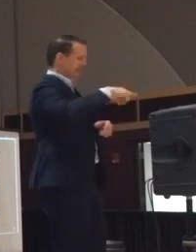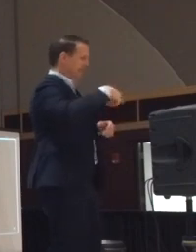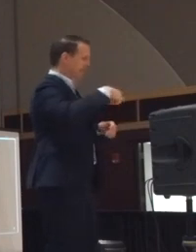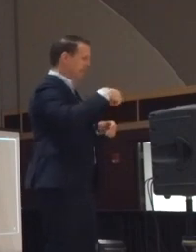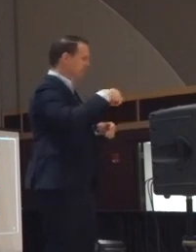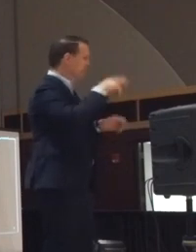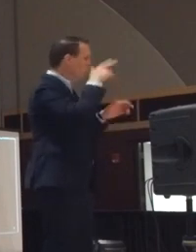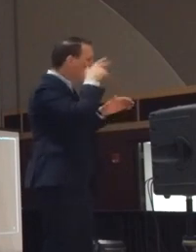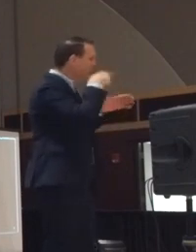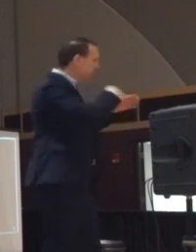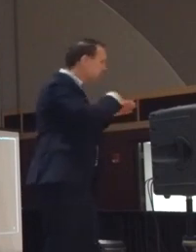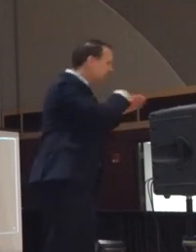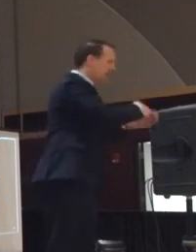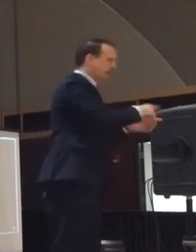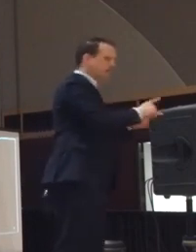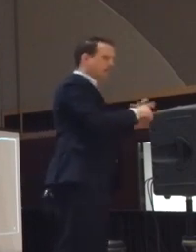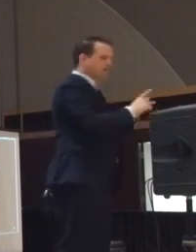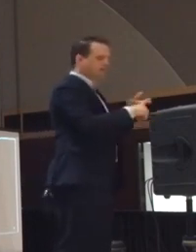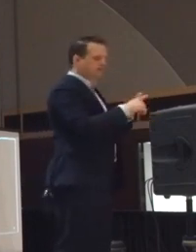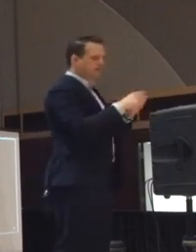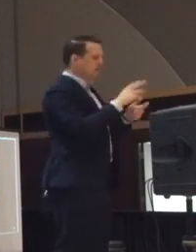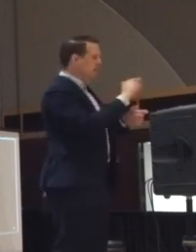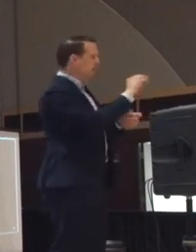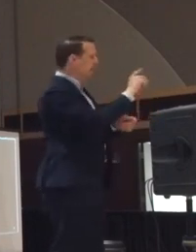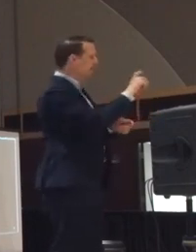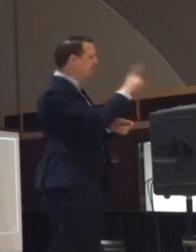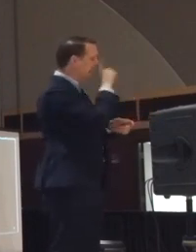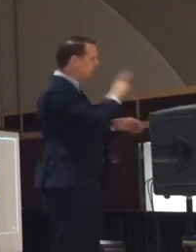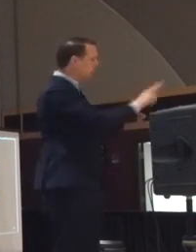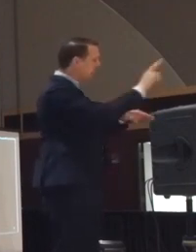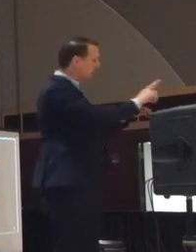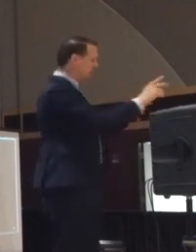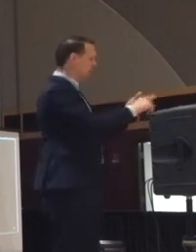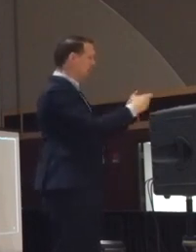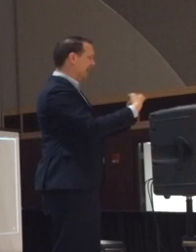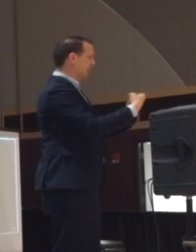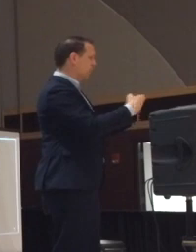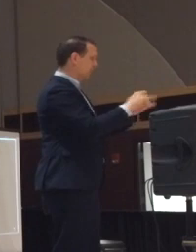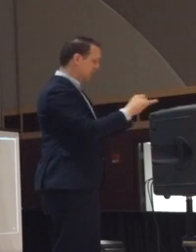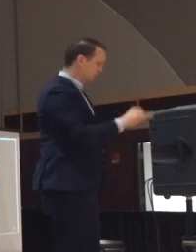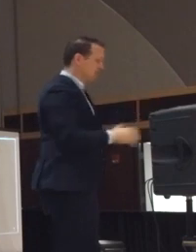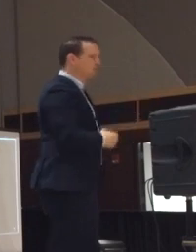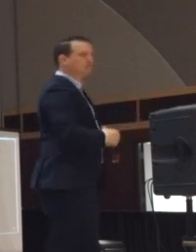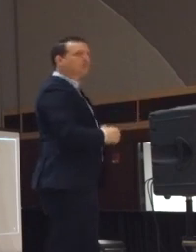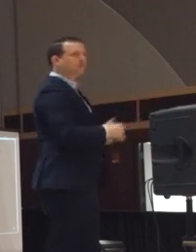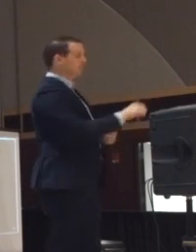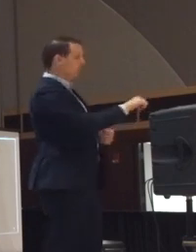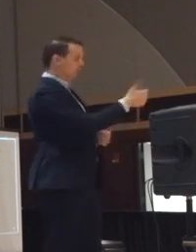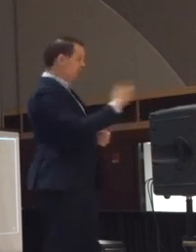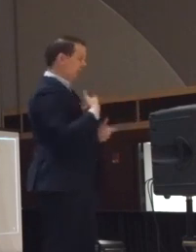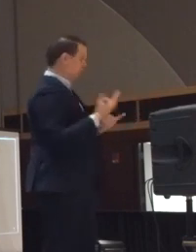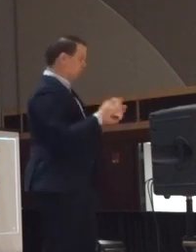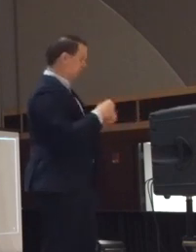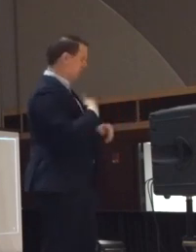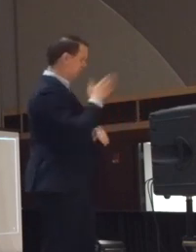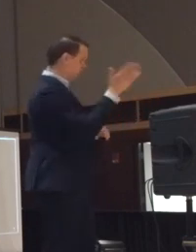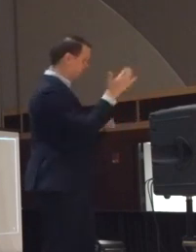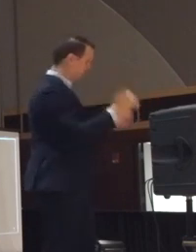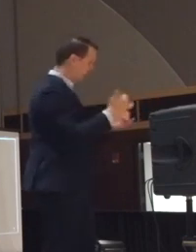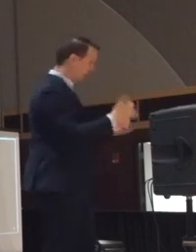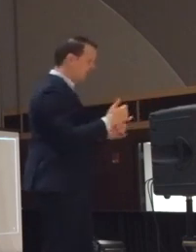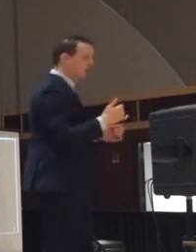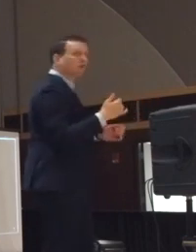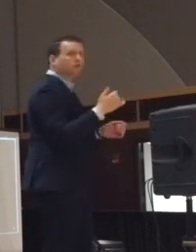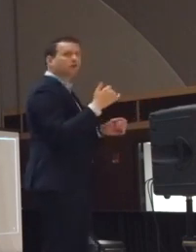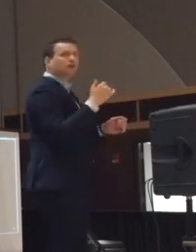horseback riding, model rockets, and electronics. Another thing I've been doing in my talks now is